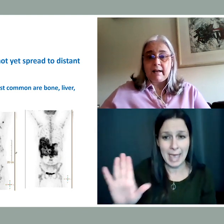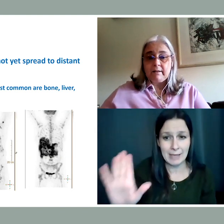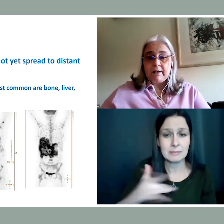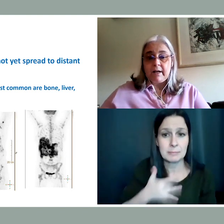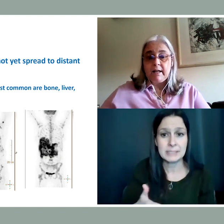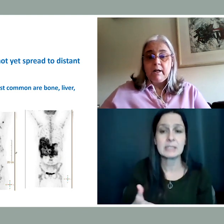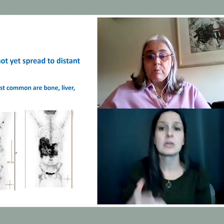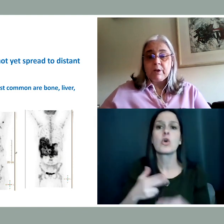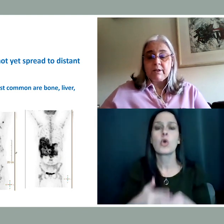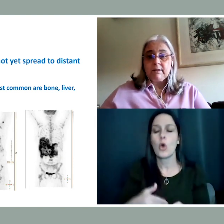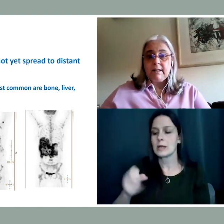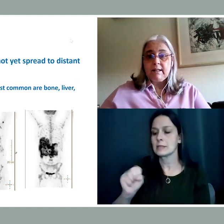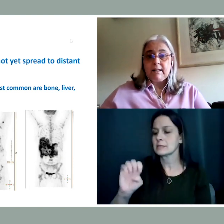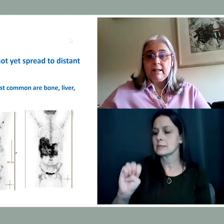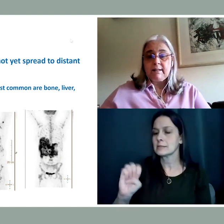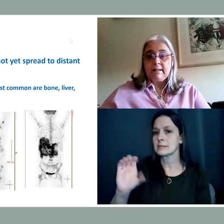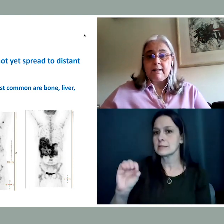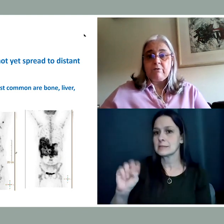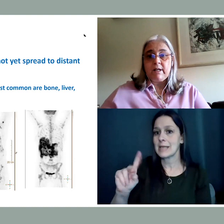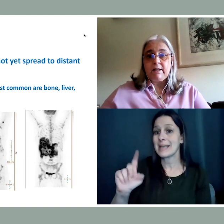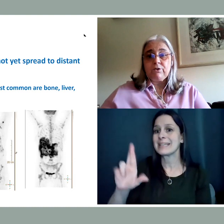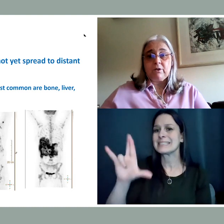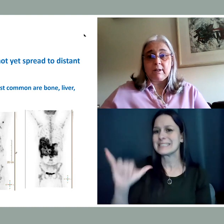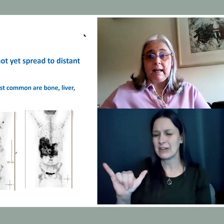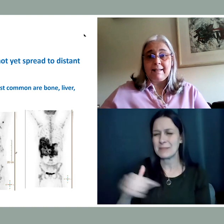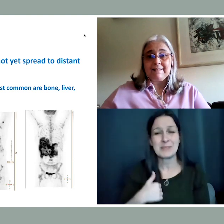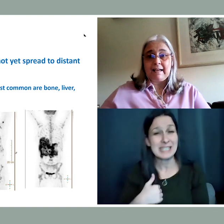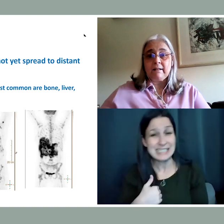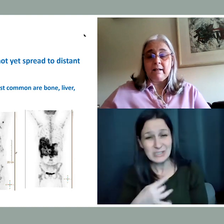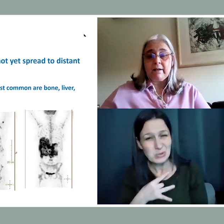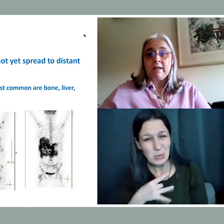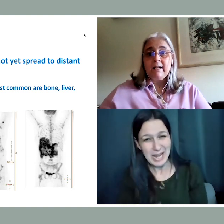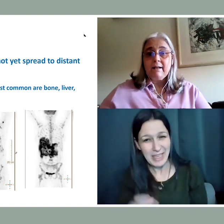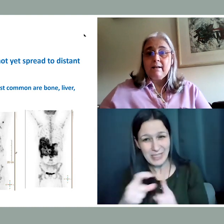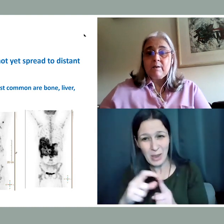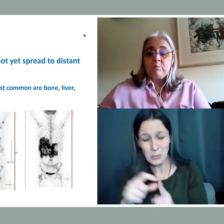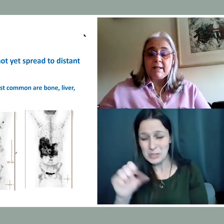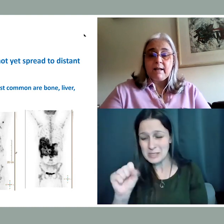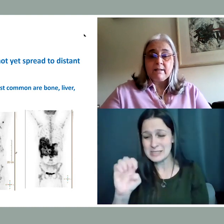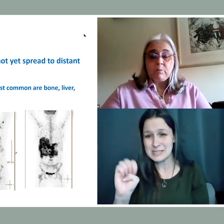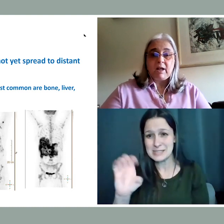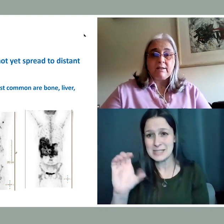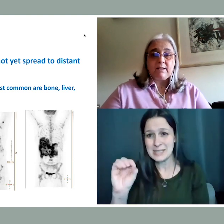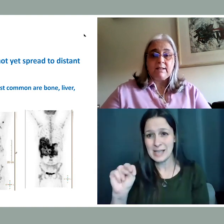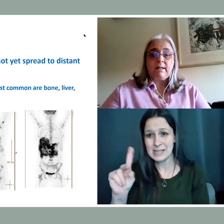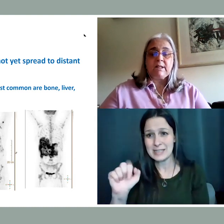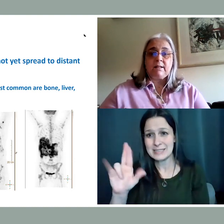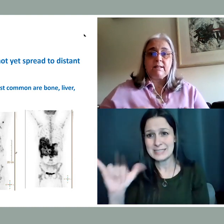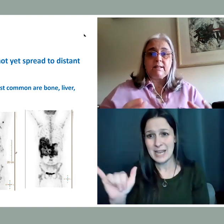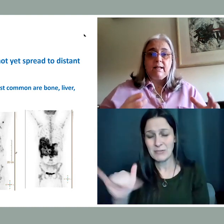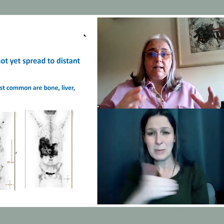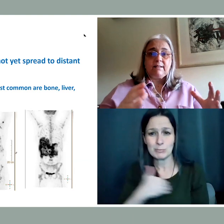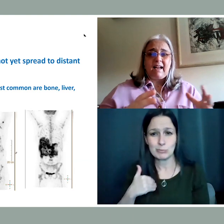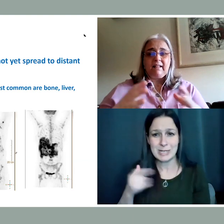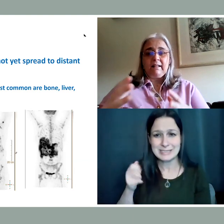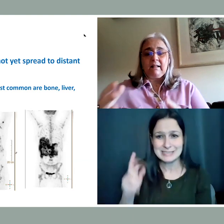it's secondary. Personally, I really do not like secondary breast cancer because it seems that